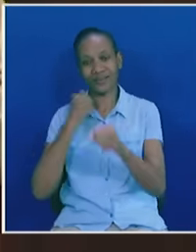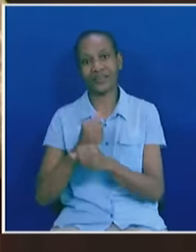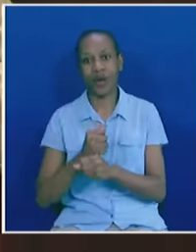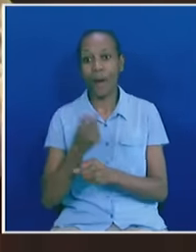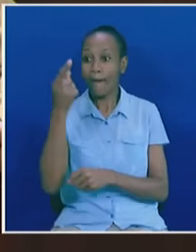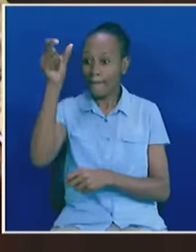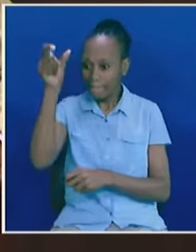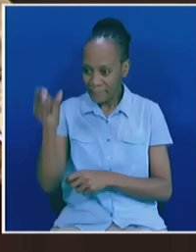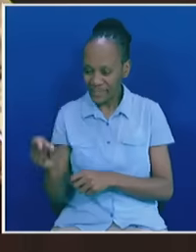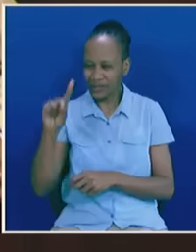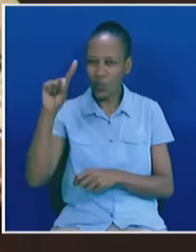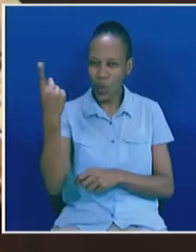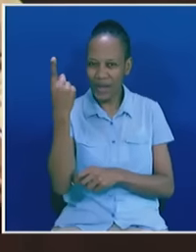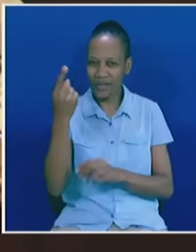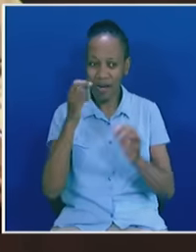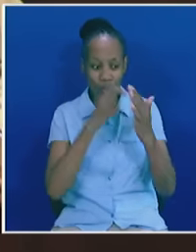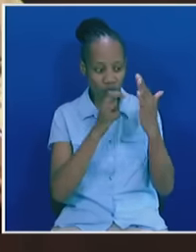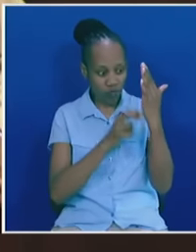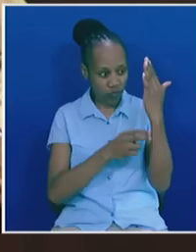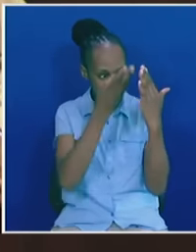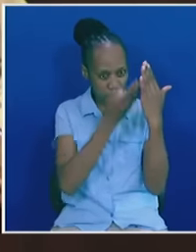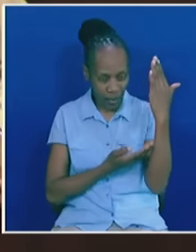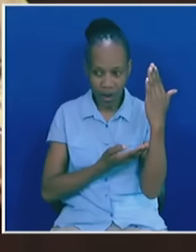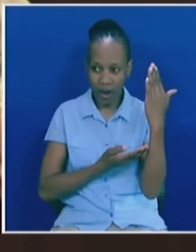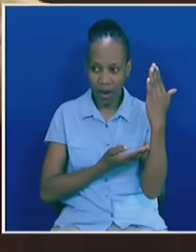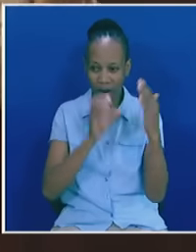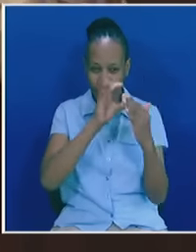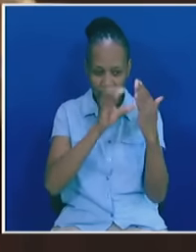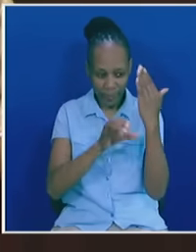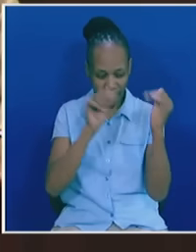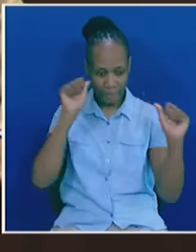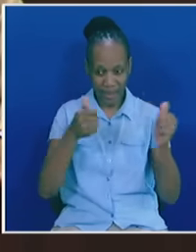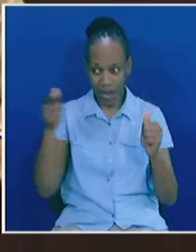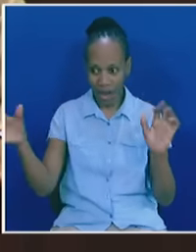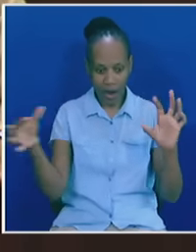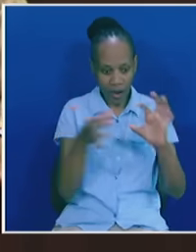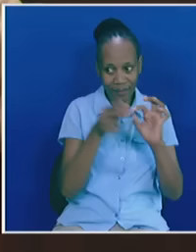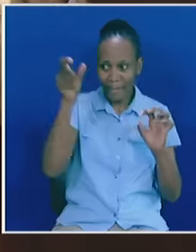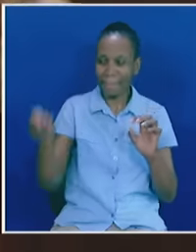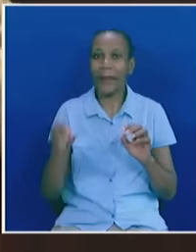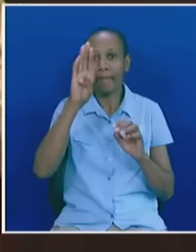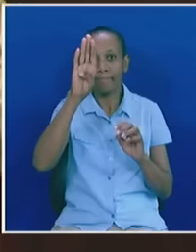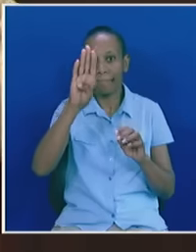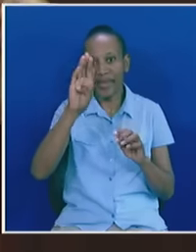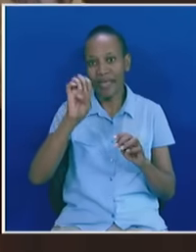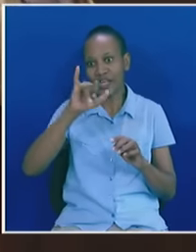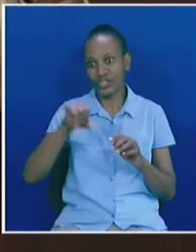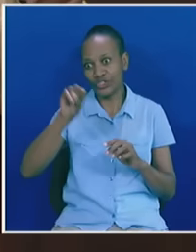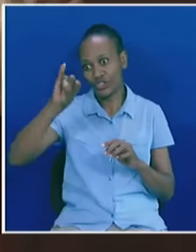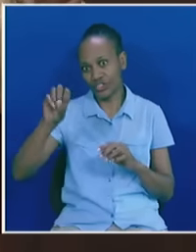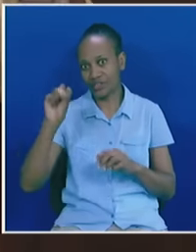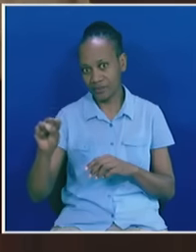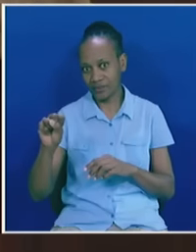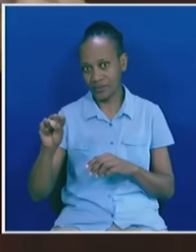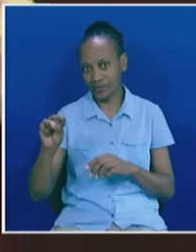ama-requirements, kwaba ngu-badges. Nagijimela ngeparlament na ukujamisa lento ukuthi aniyileti two-thirds majority. Namhlanje seniqala i-retirement